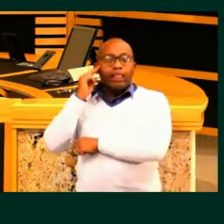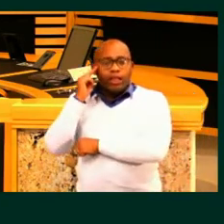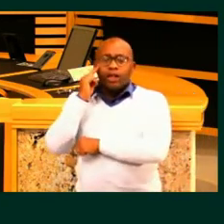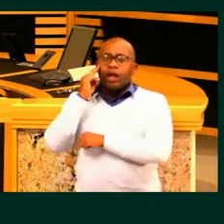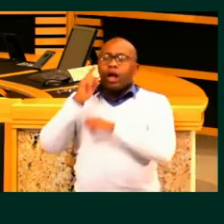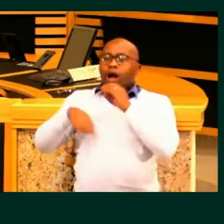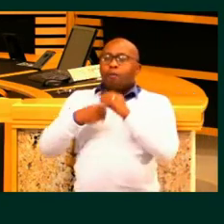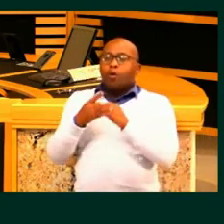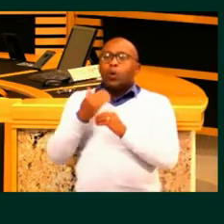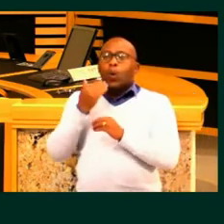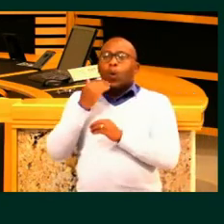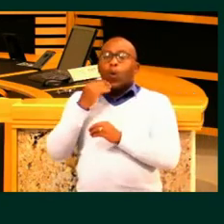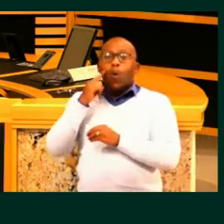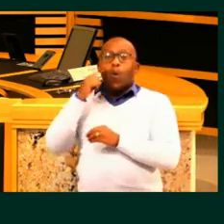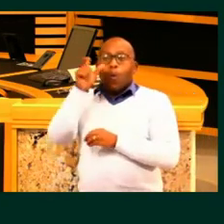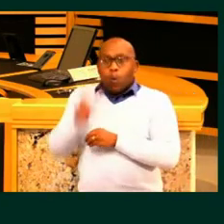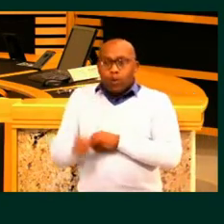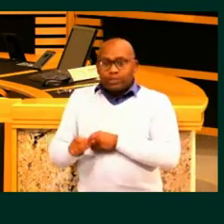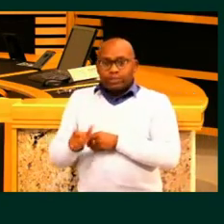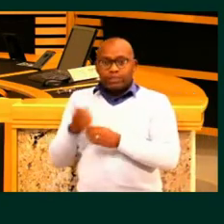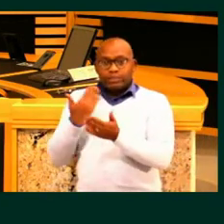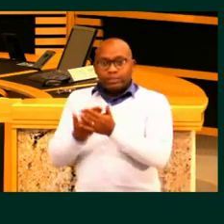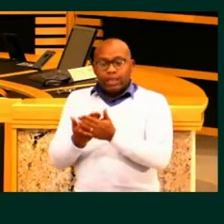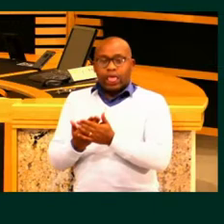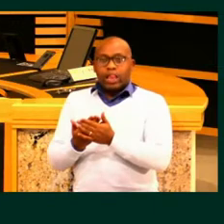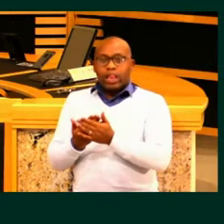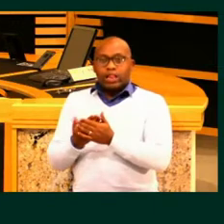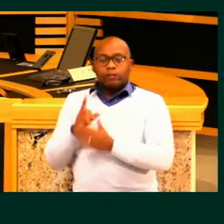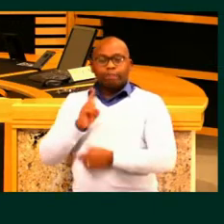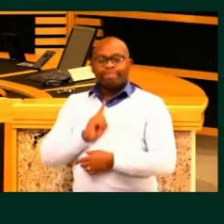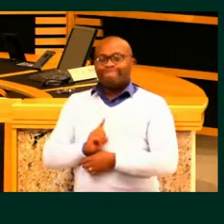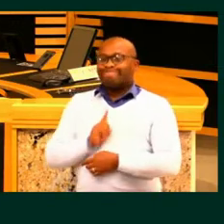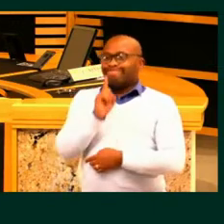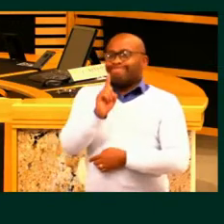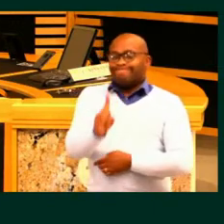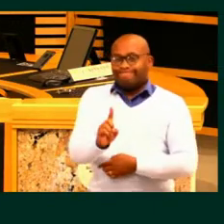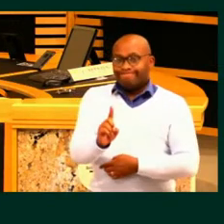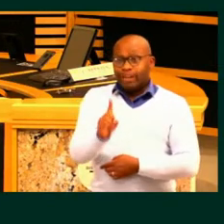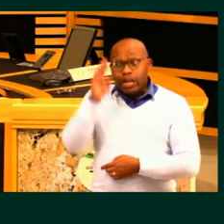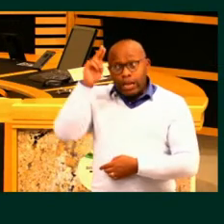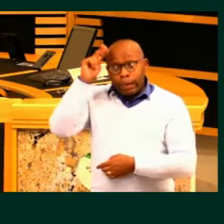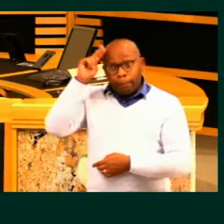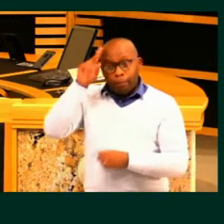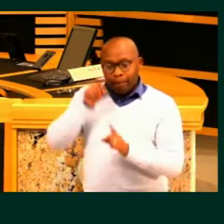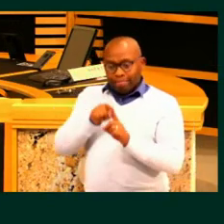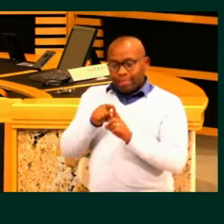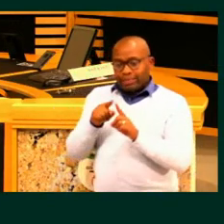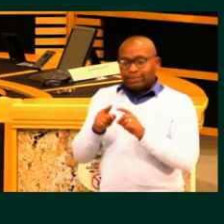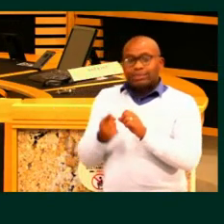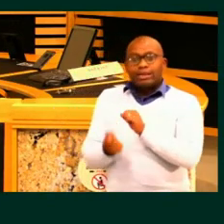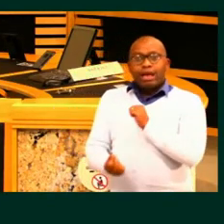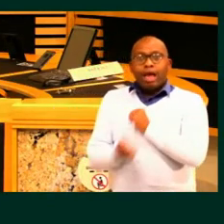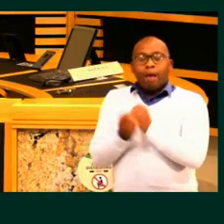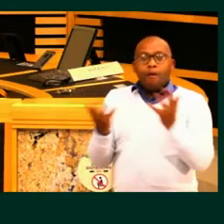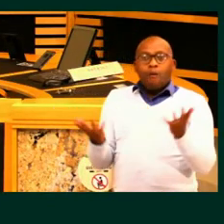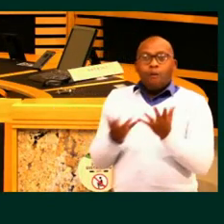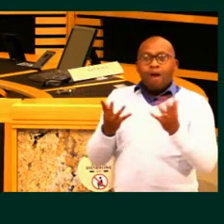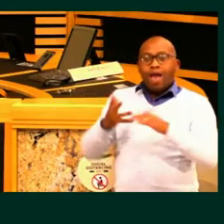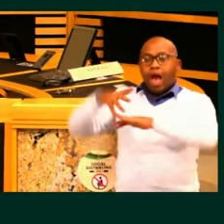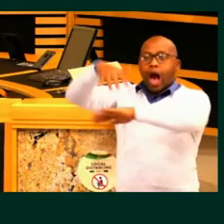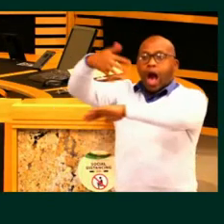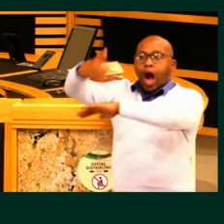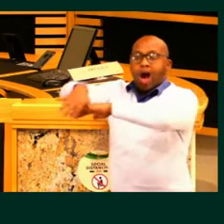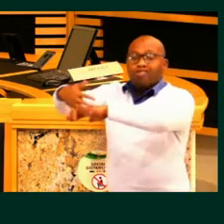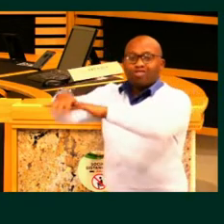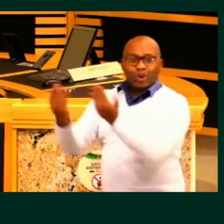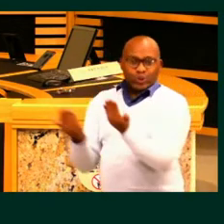witness again because remember this happens outside of the school happens outside of